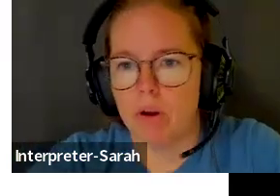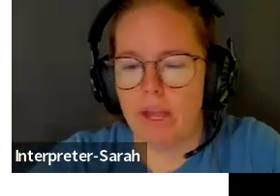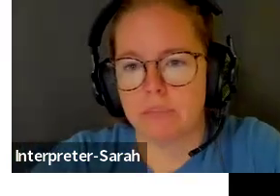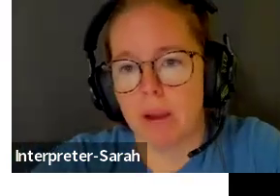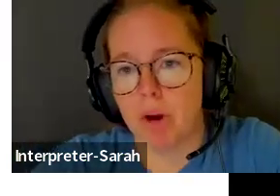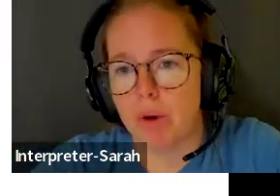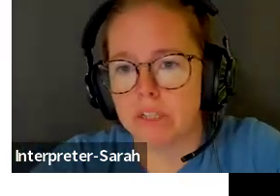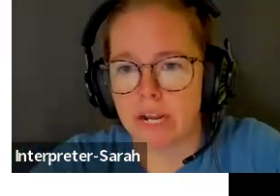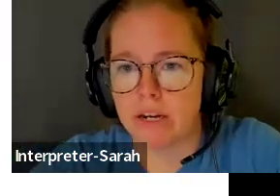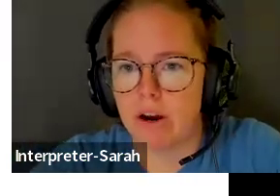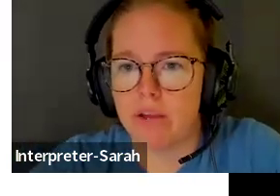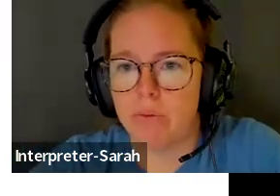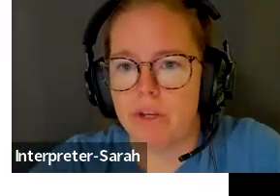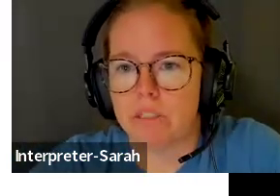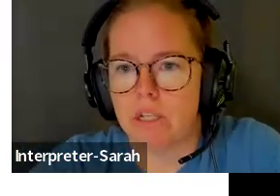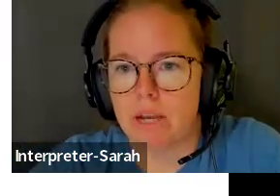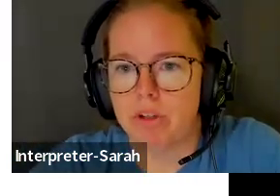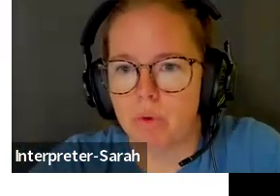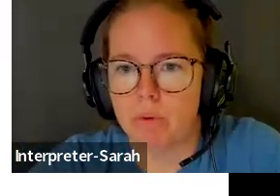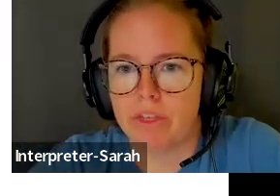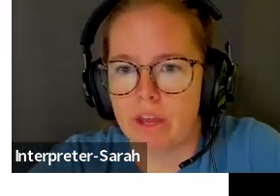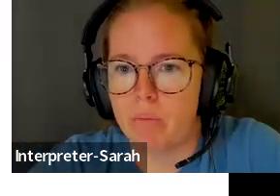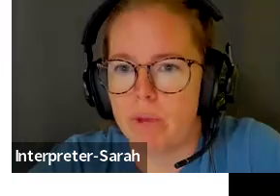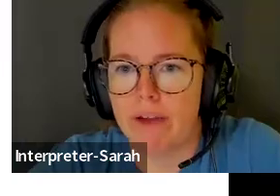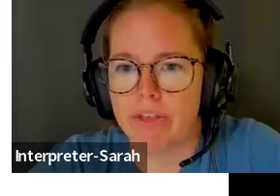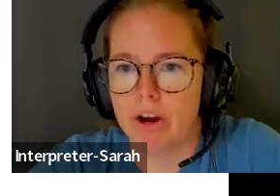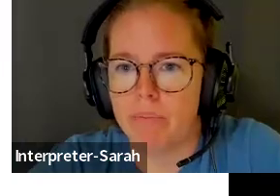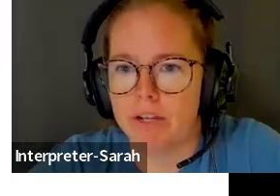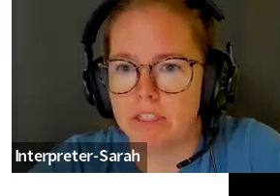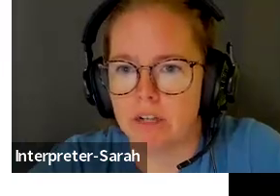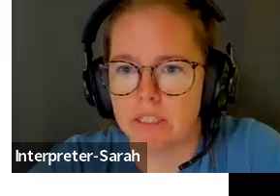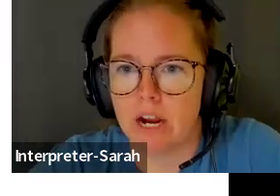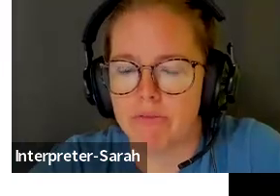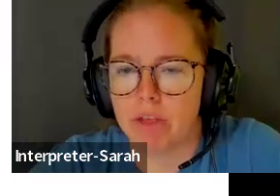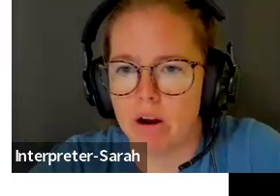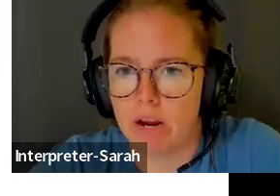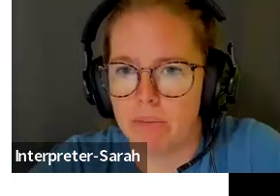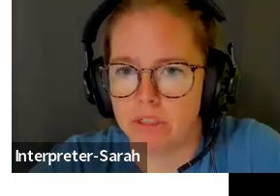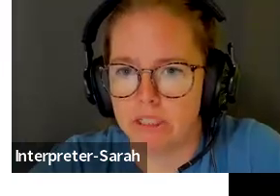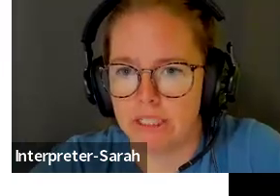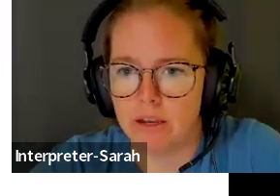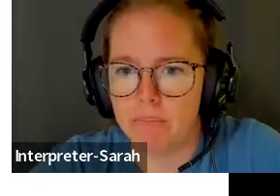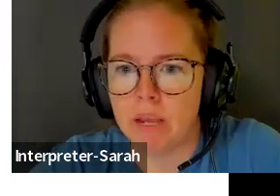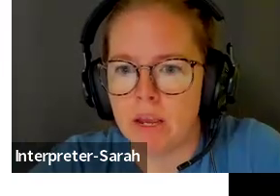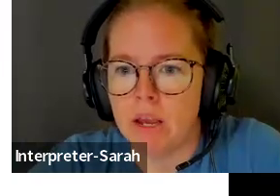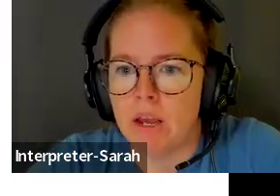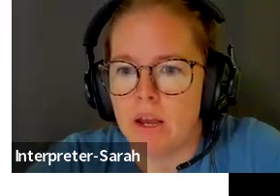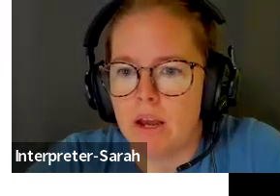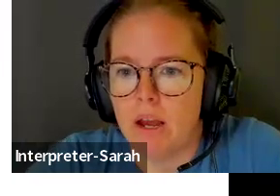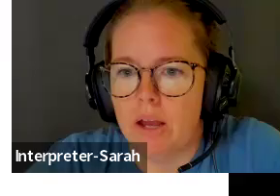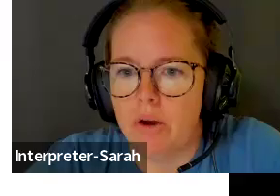HIP, as primary or secondary, we are still able to work with them. We have therapists on staff that are able to see them.